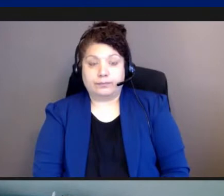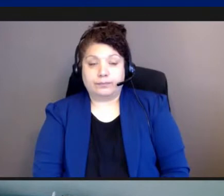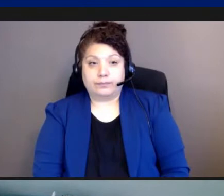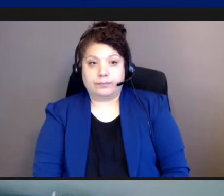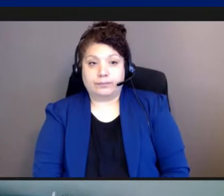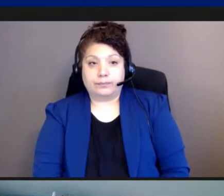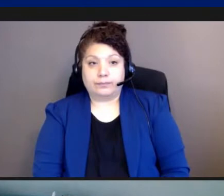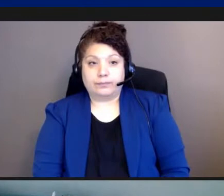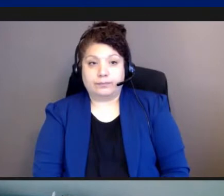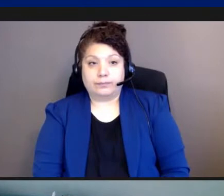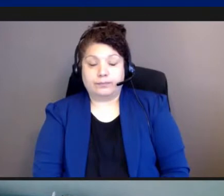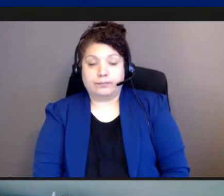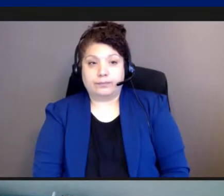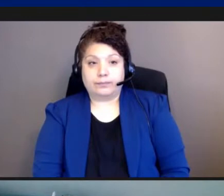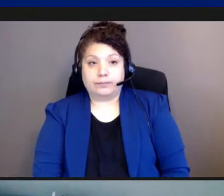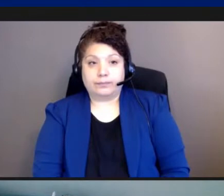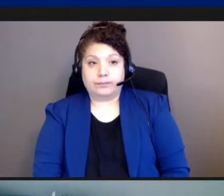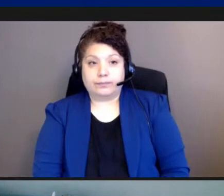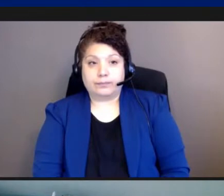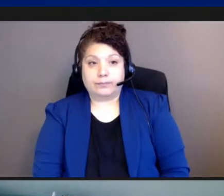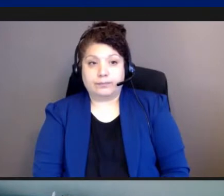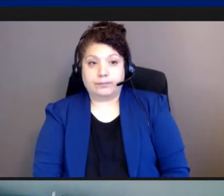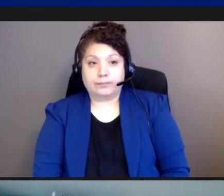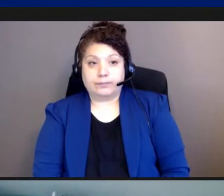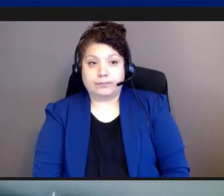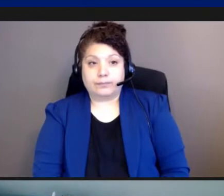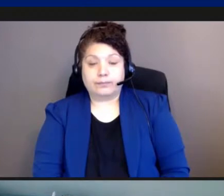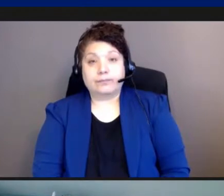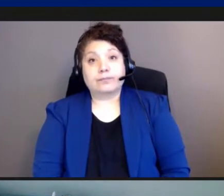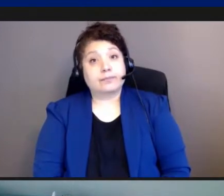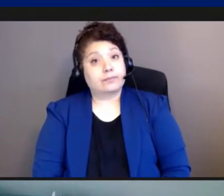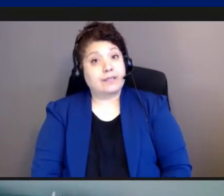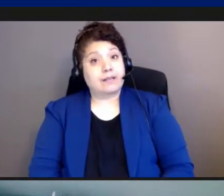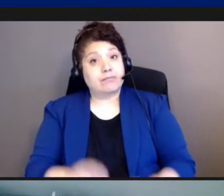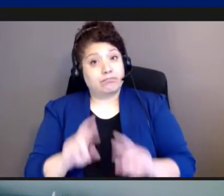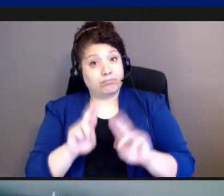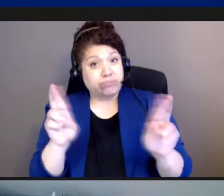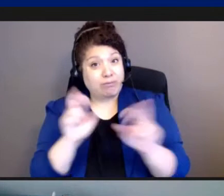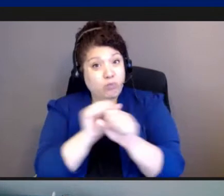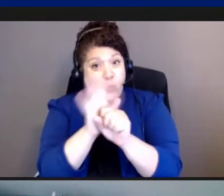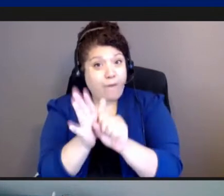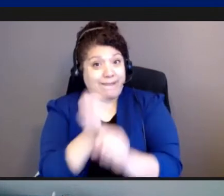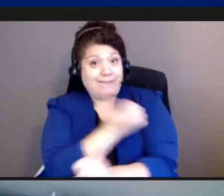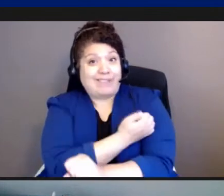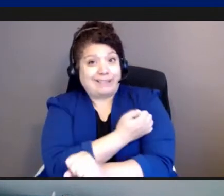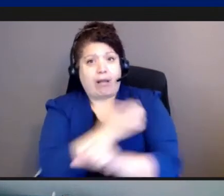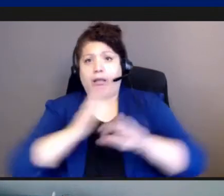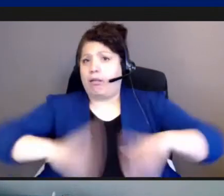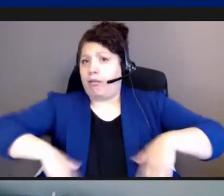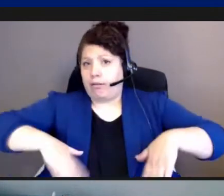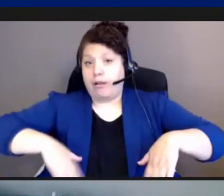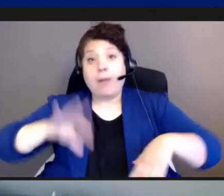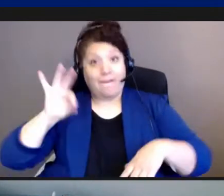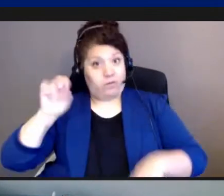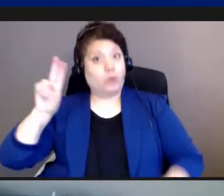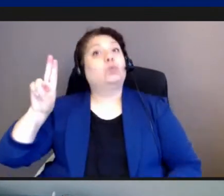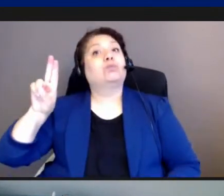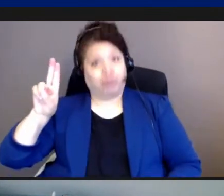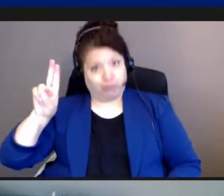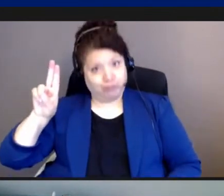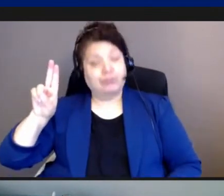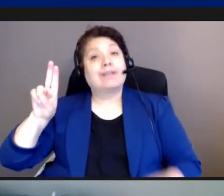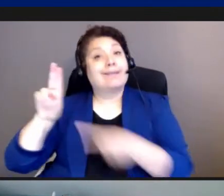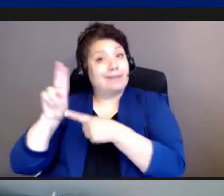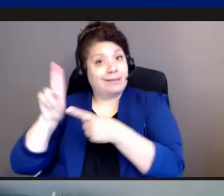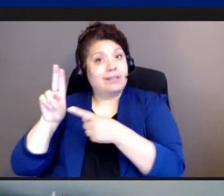haute importance. We may not have a vaccine for COVID-19 yet, but we do have one for flu. So our message to you is